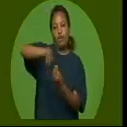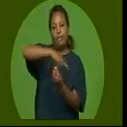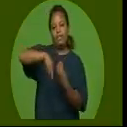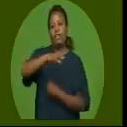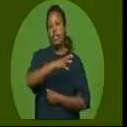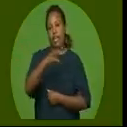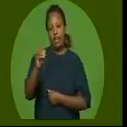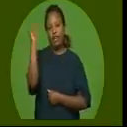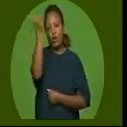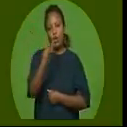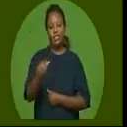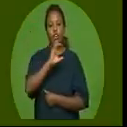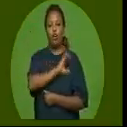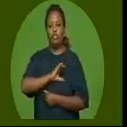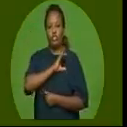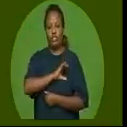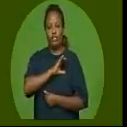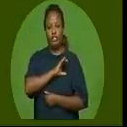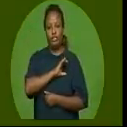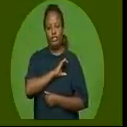environment, and weather condition.